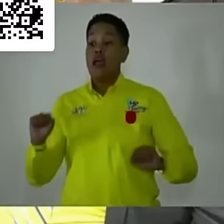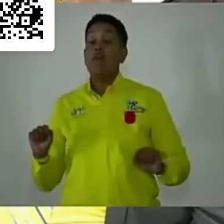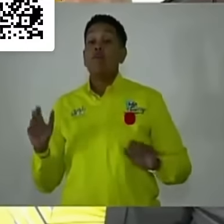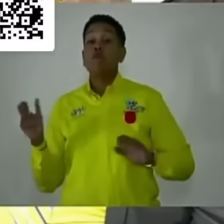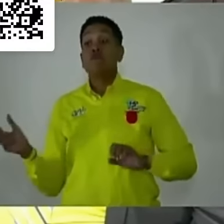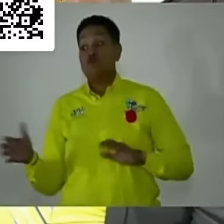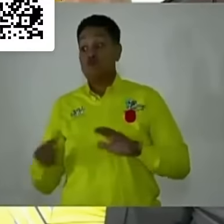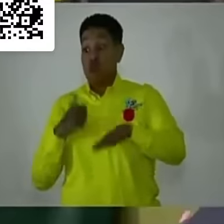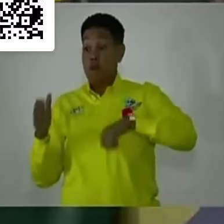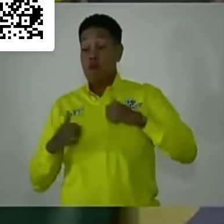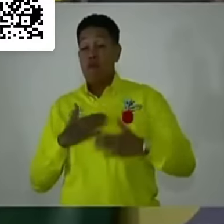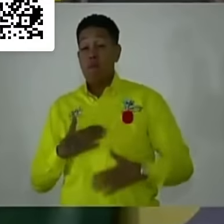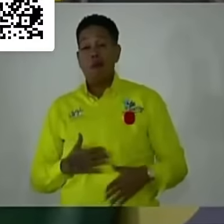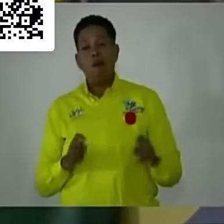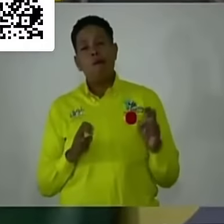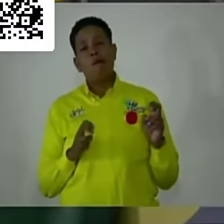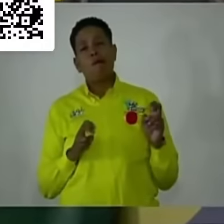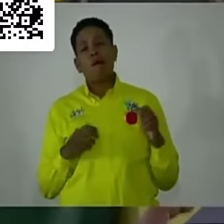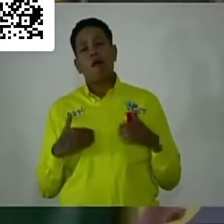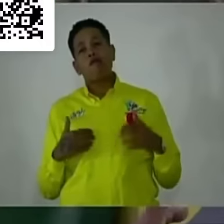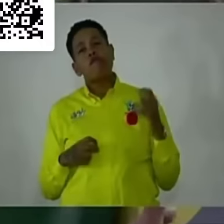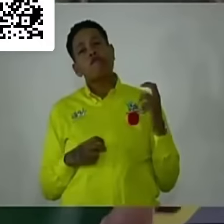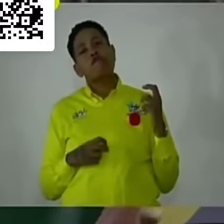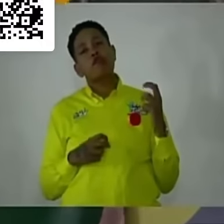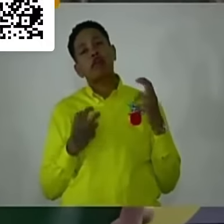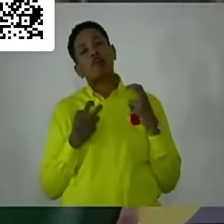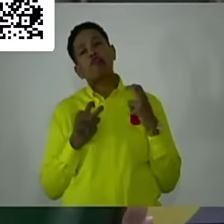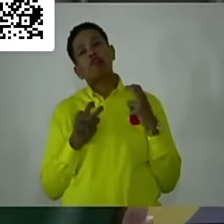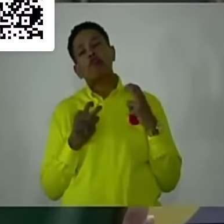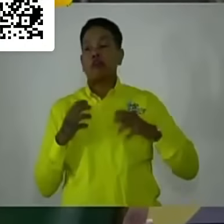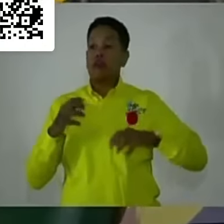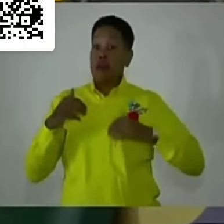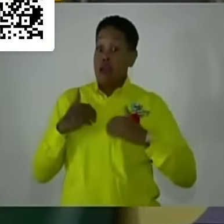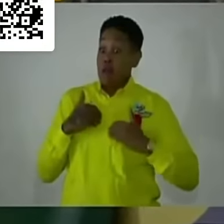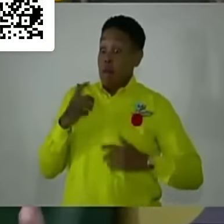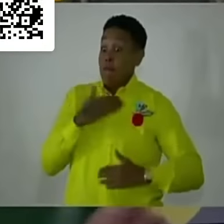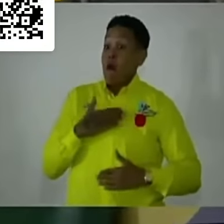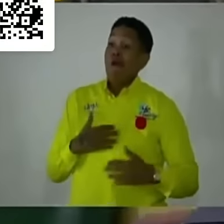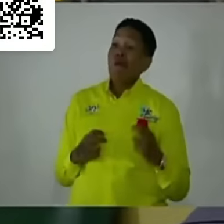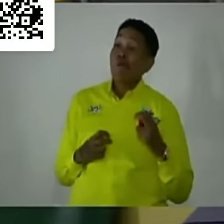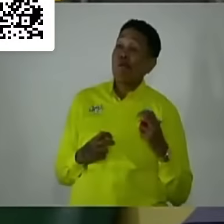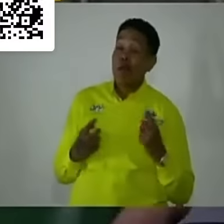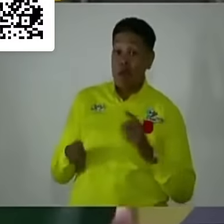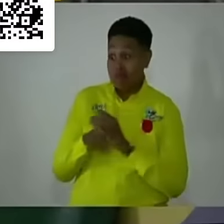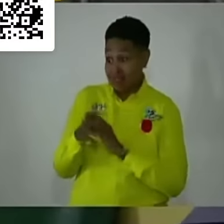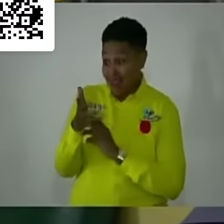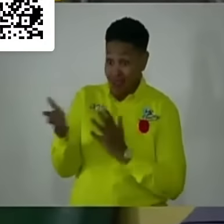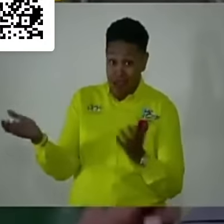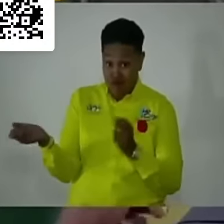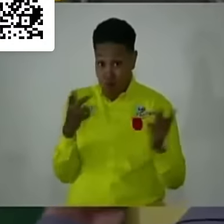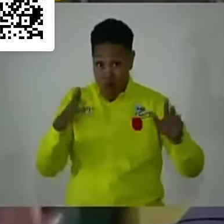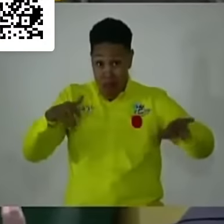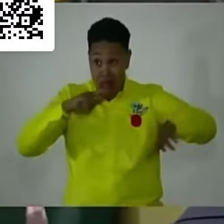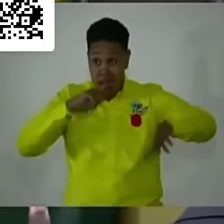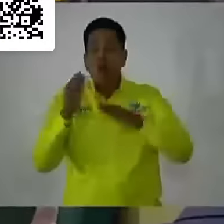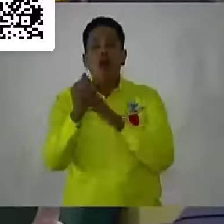the carcasses of some of these animals, that is in and of itself going to lead